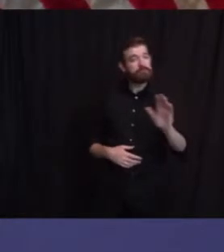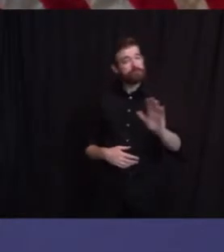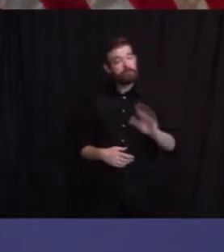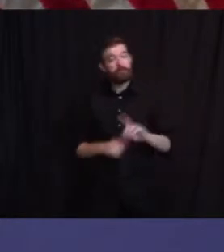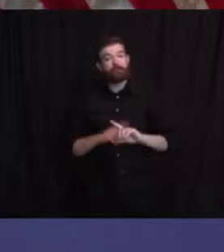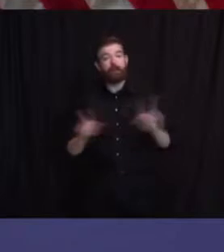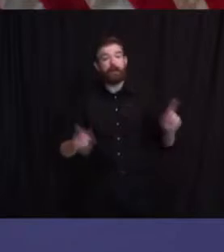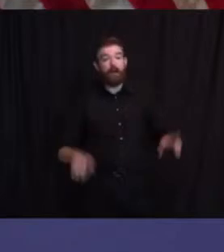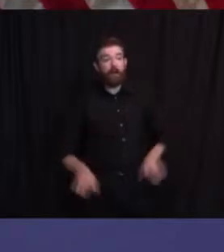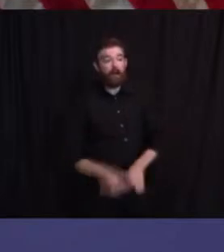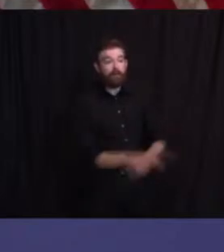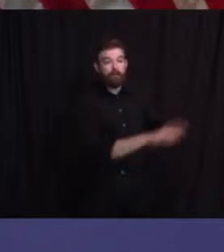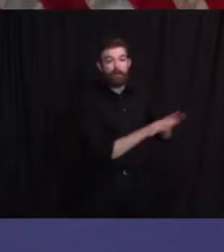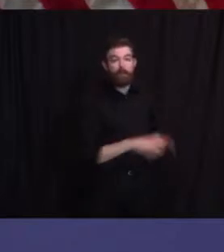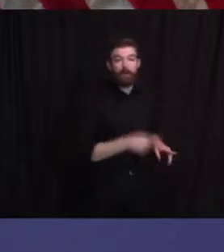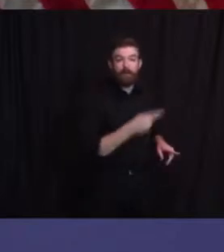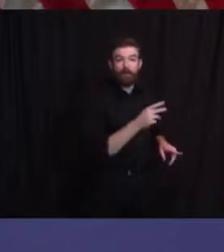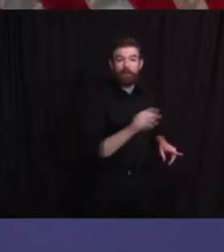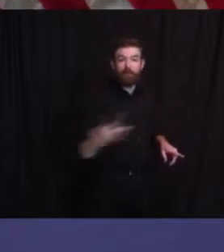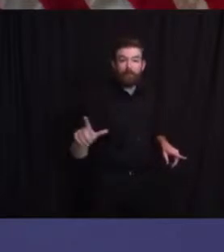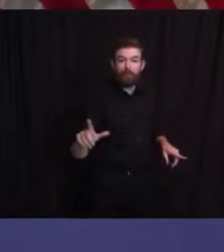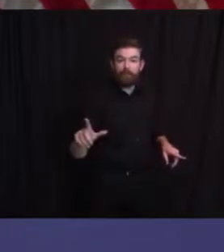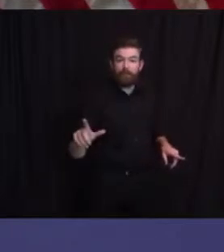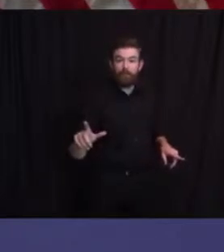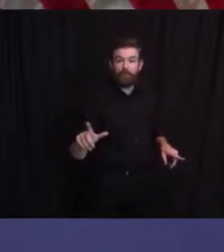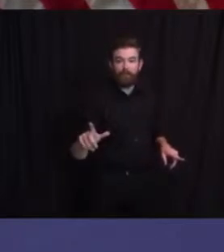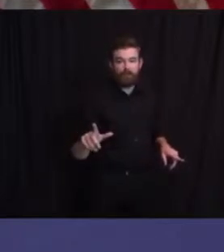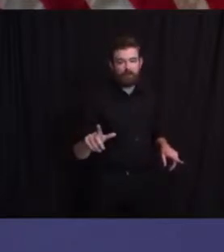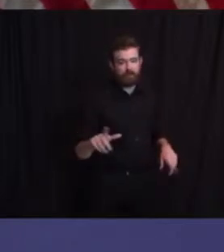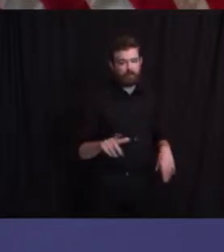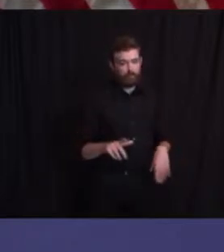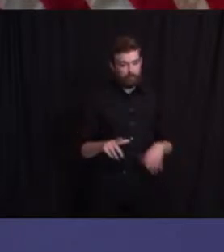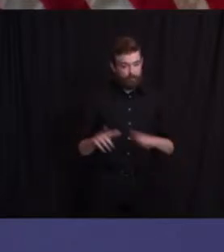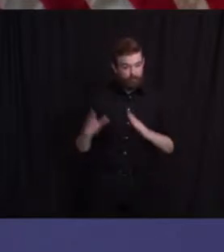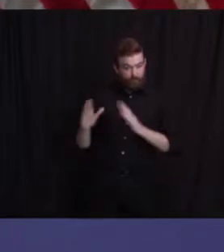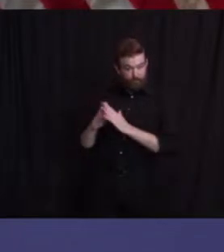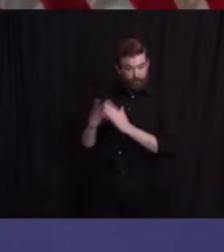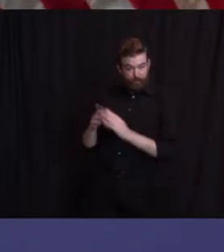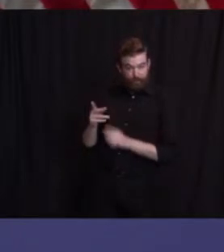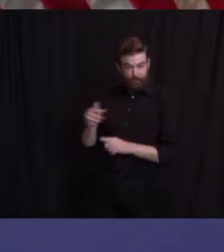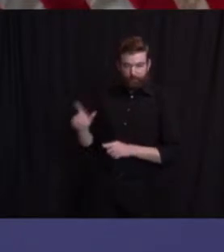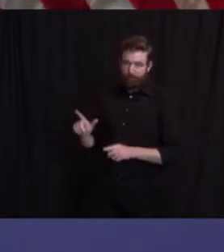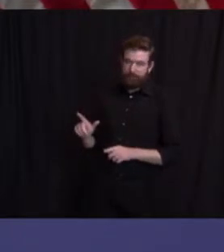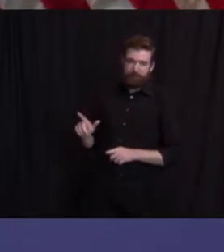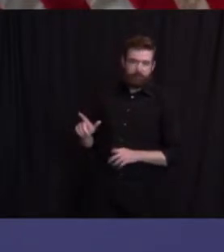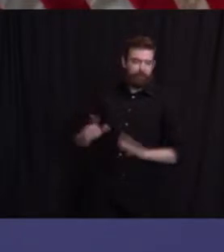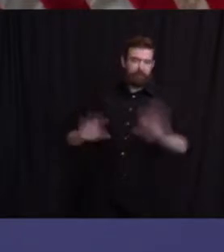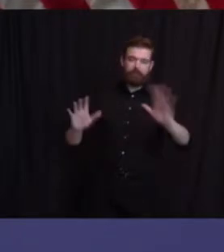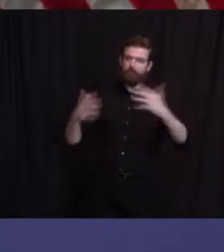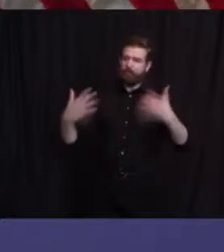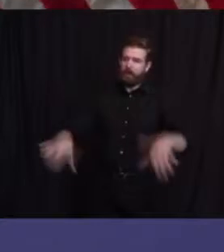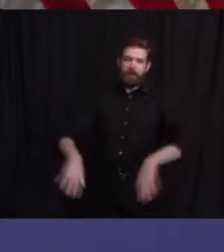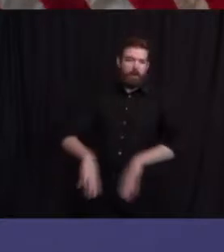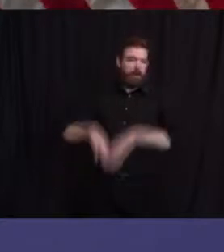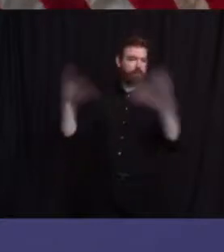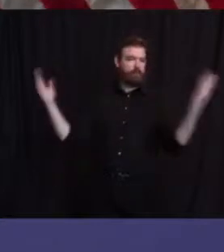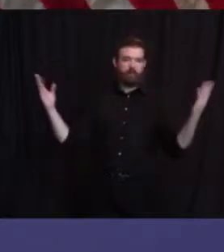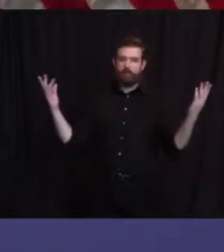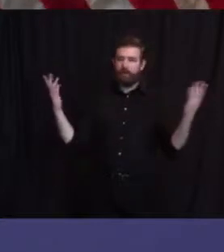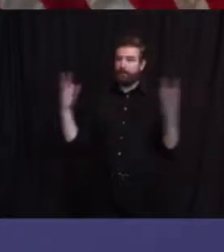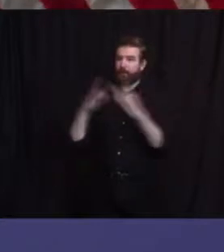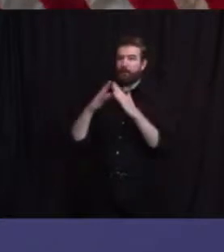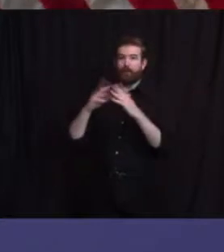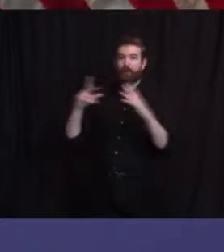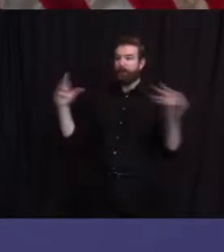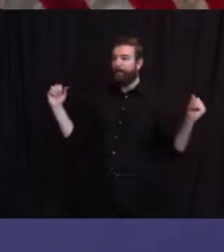and we've heard from a lot of communities that don't want us to open them, and with the intensity of interaction. But Matt, on either summer